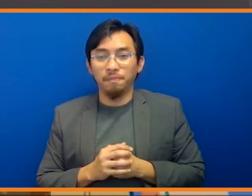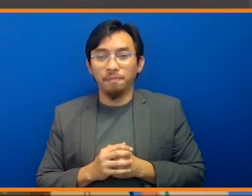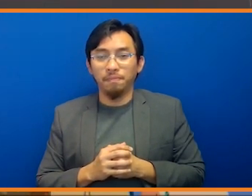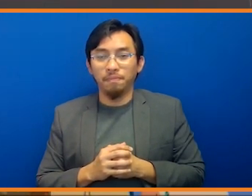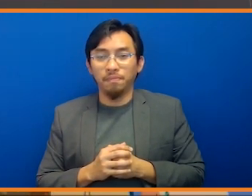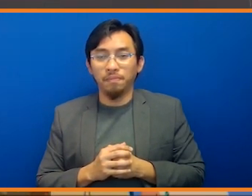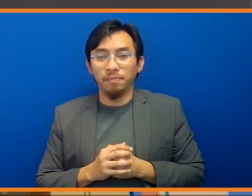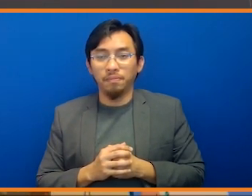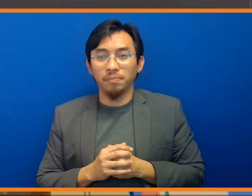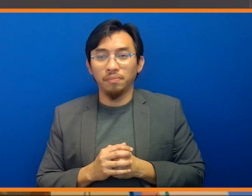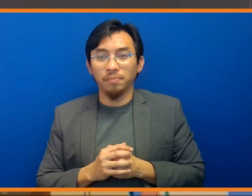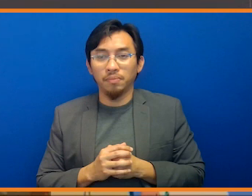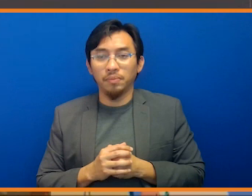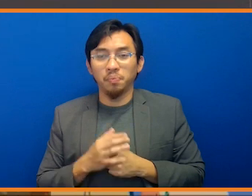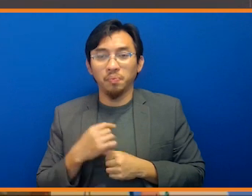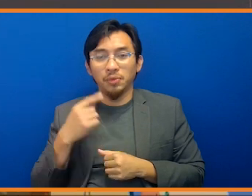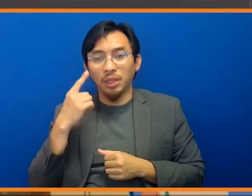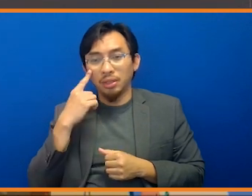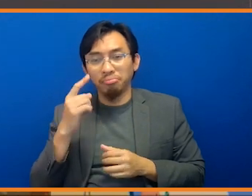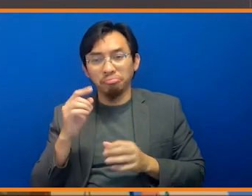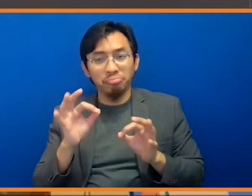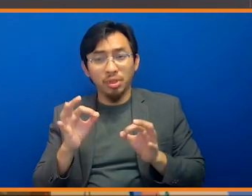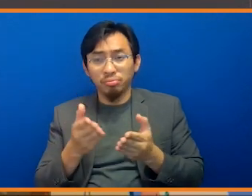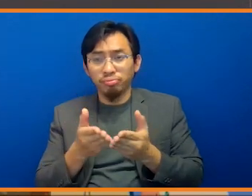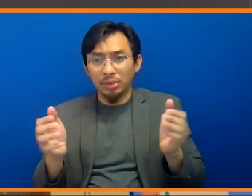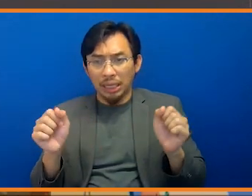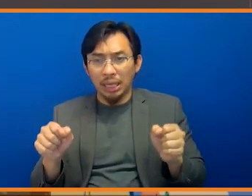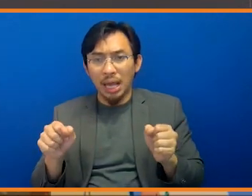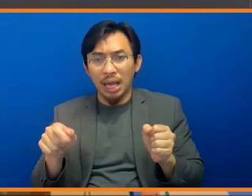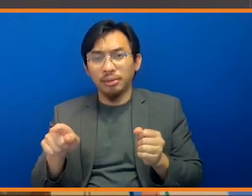It's okay. But I think the participants can